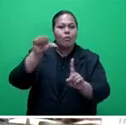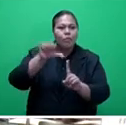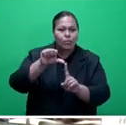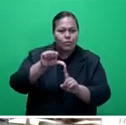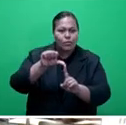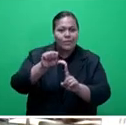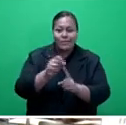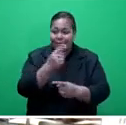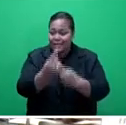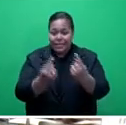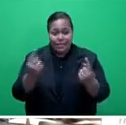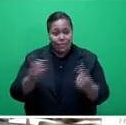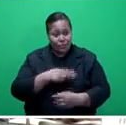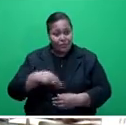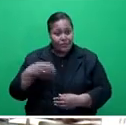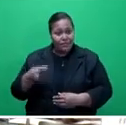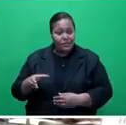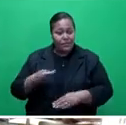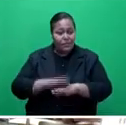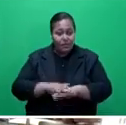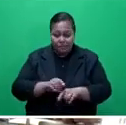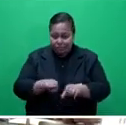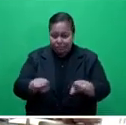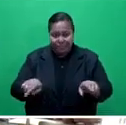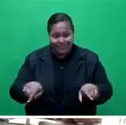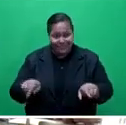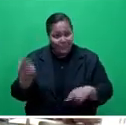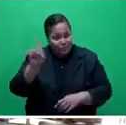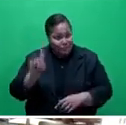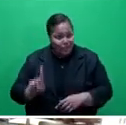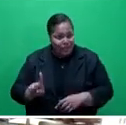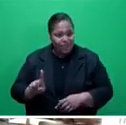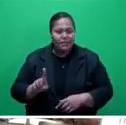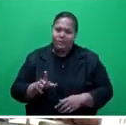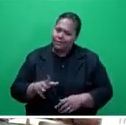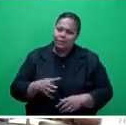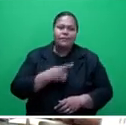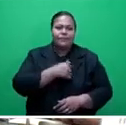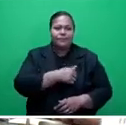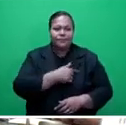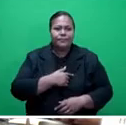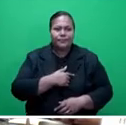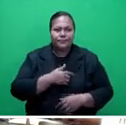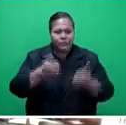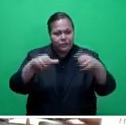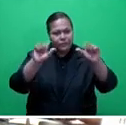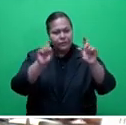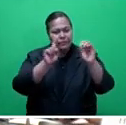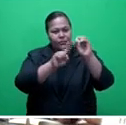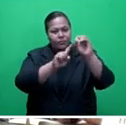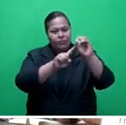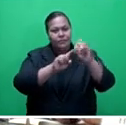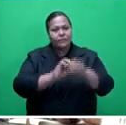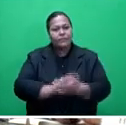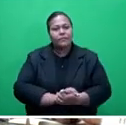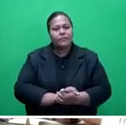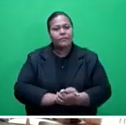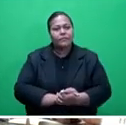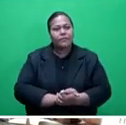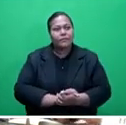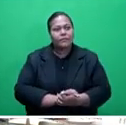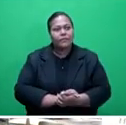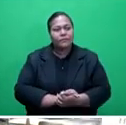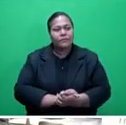minister sitting here today is fully committed to achieving the goals that have been set. Mr. Speaker, sir,